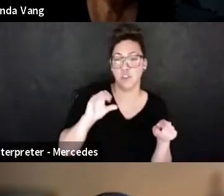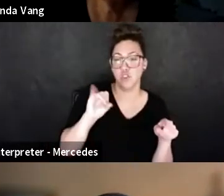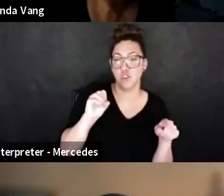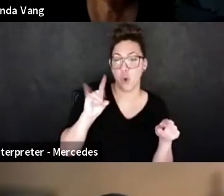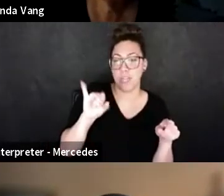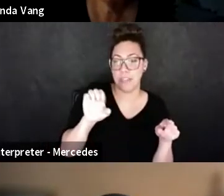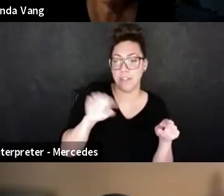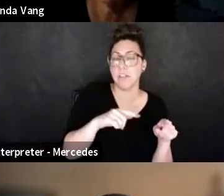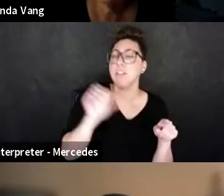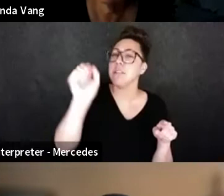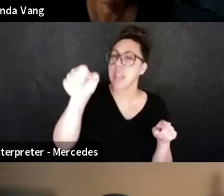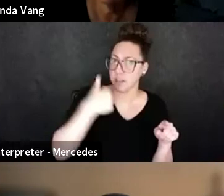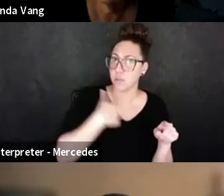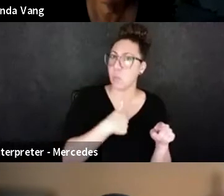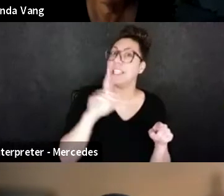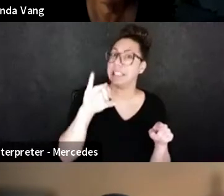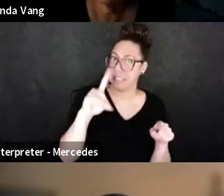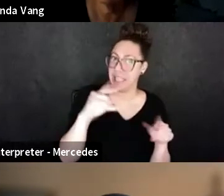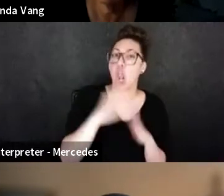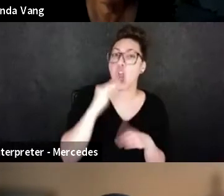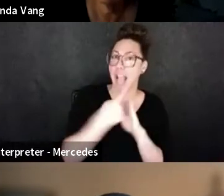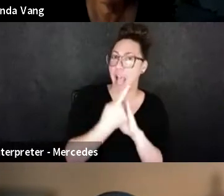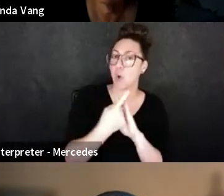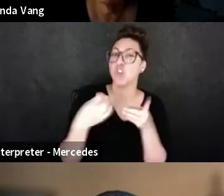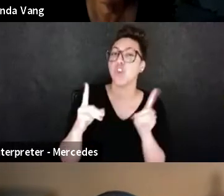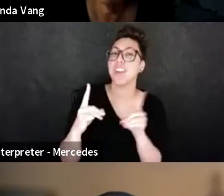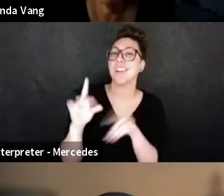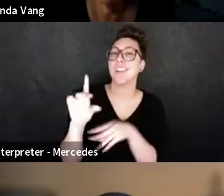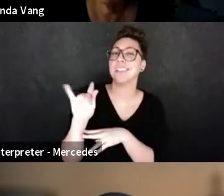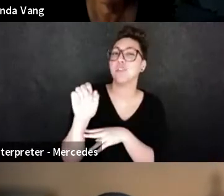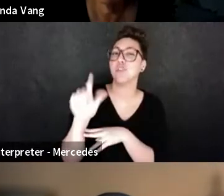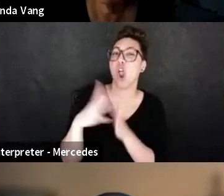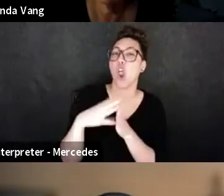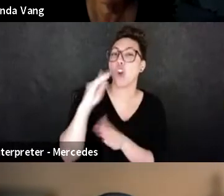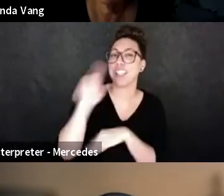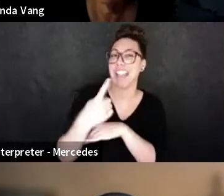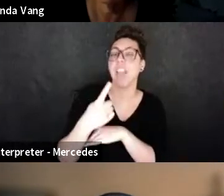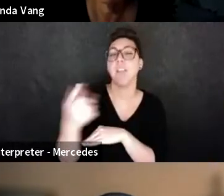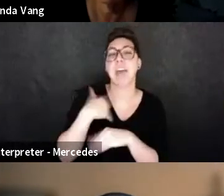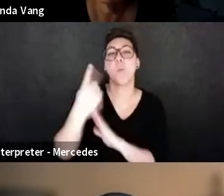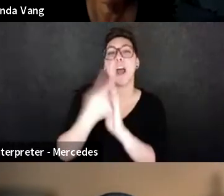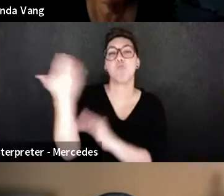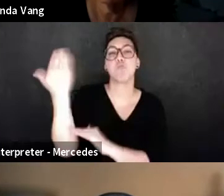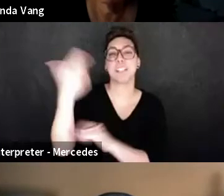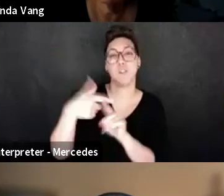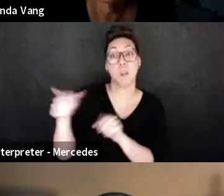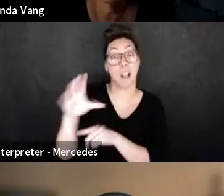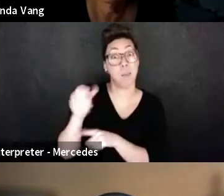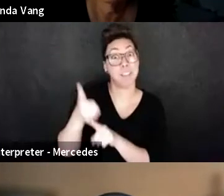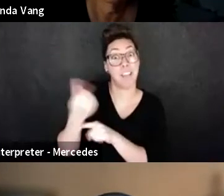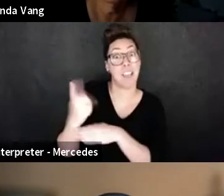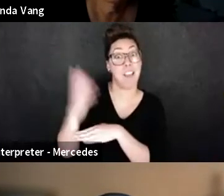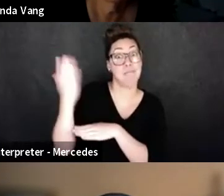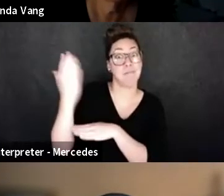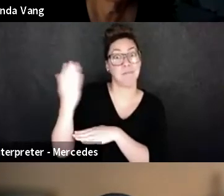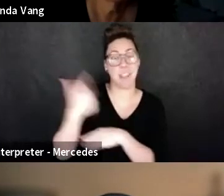Digital Learning Day in February. We had the company give this, hour-long presentation, and it was super intriguing. We were ready to go with